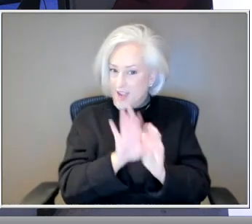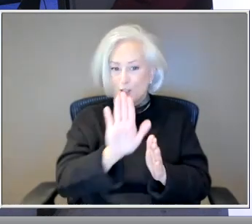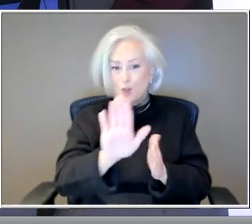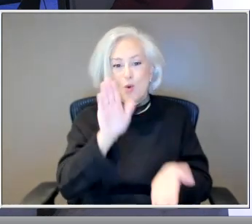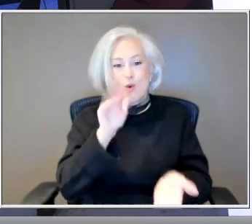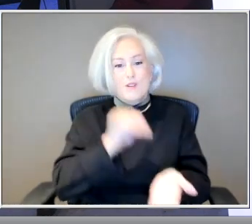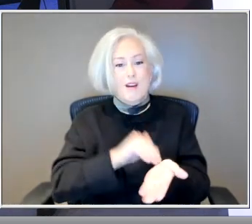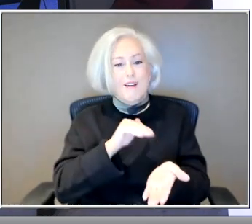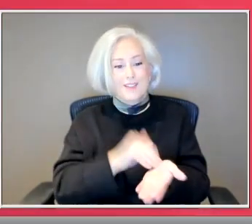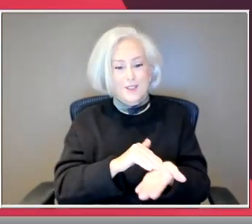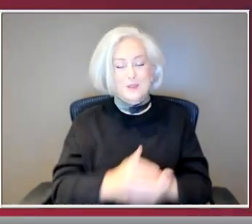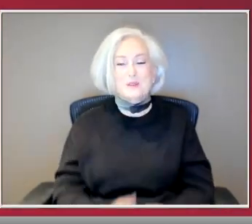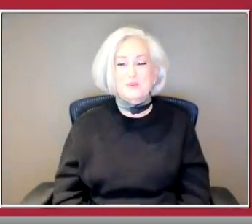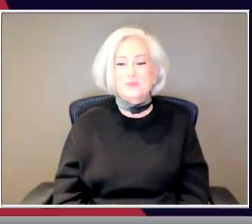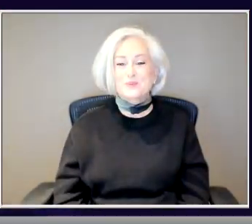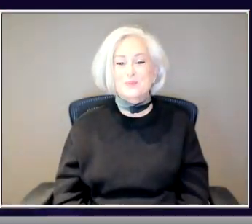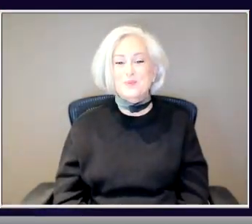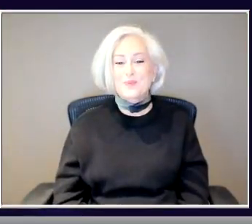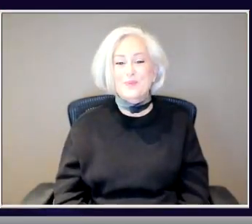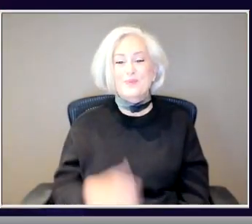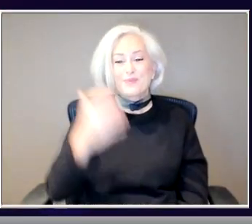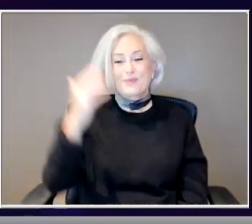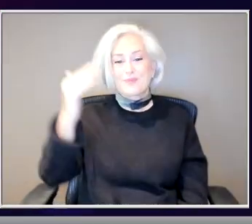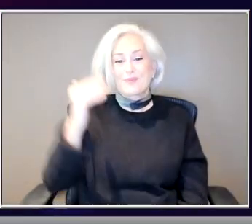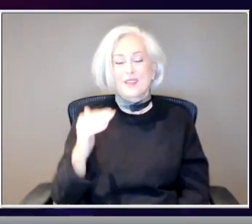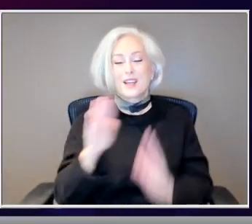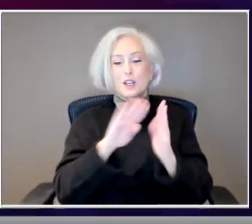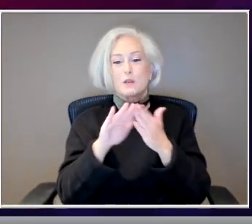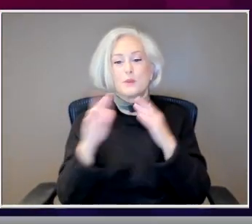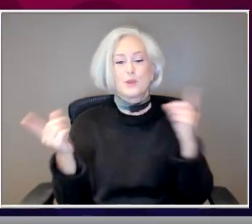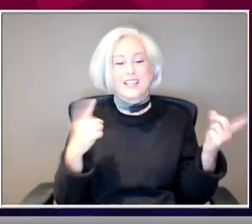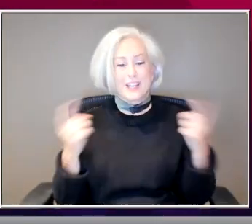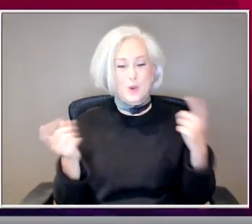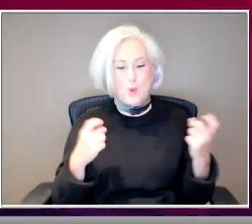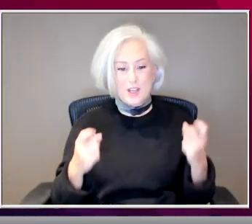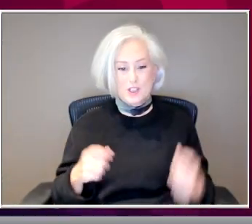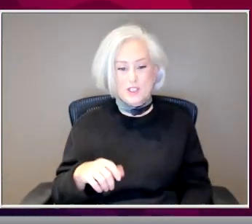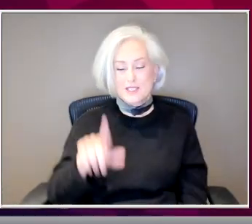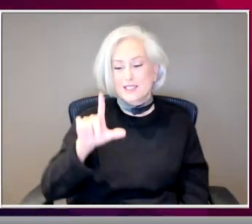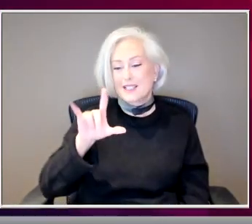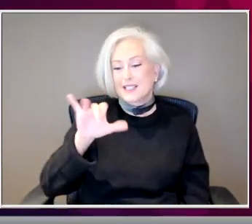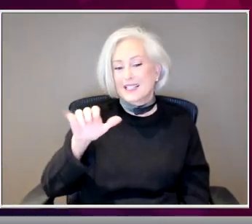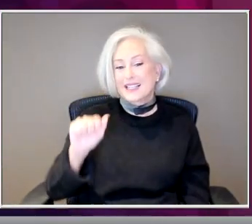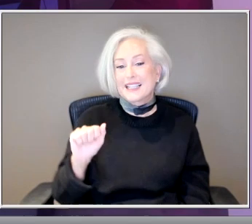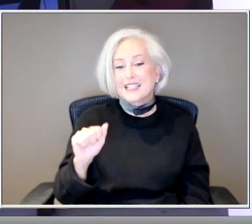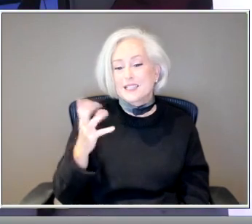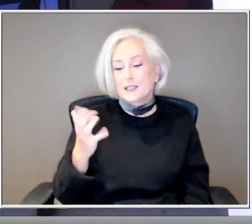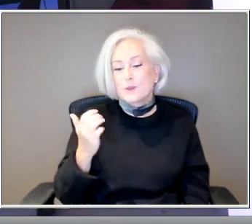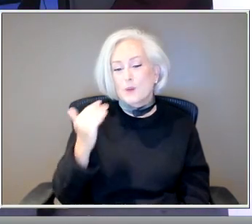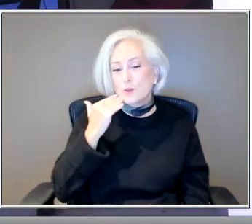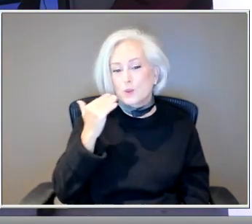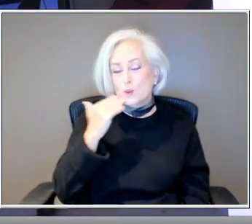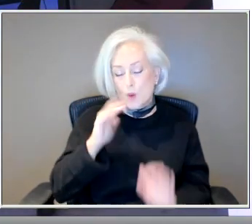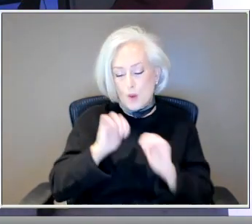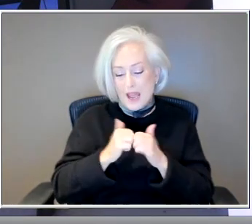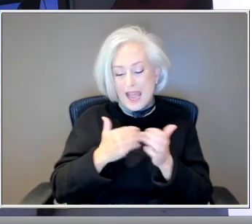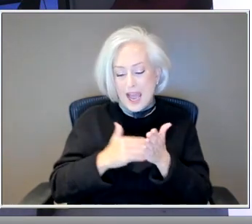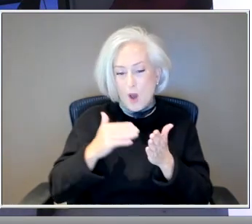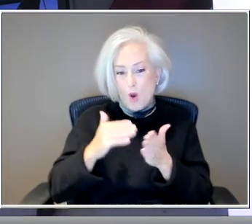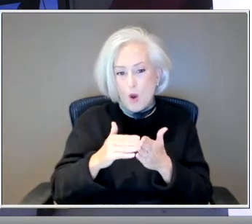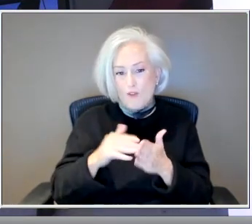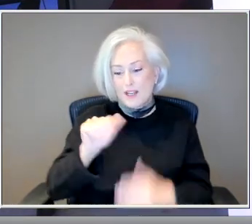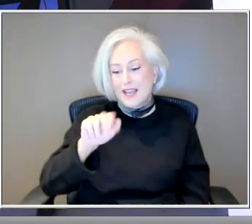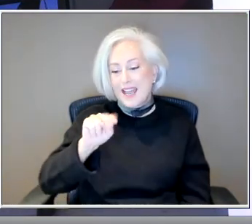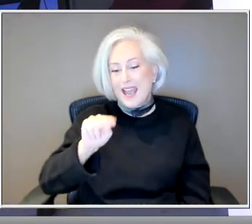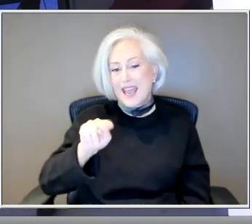and let's look at some of these community questions that are starting to come in. Lisa asks, how often will Ann need the surgery to change